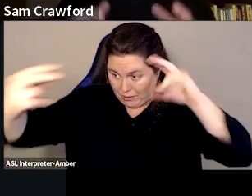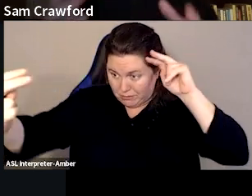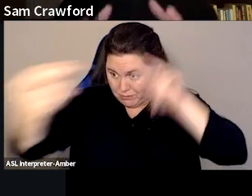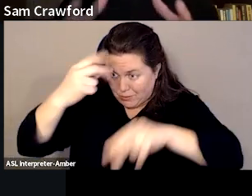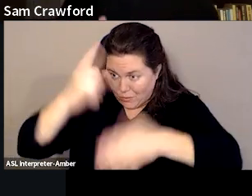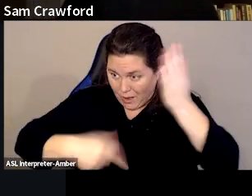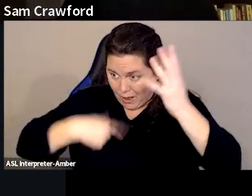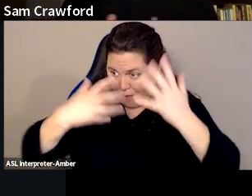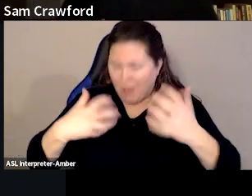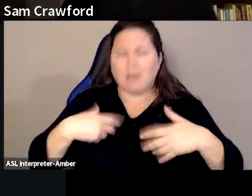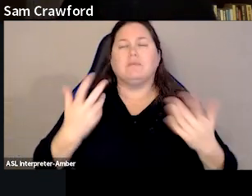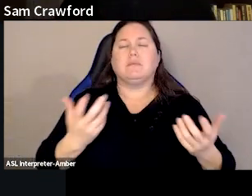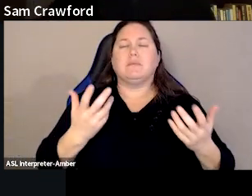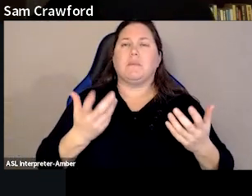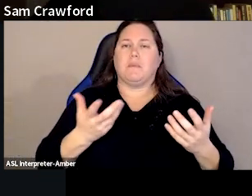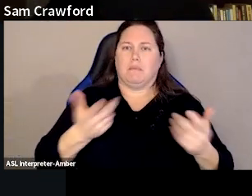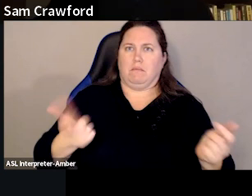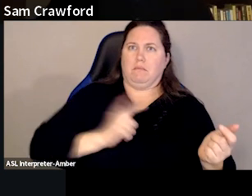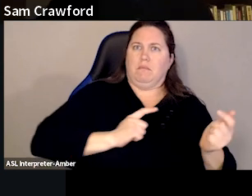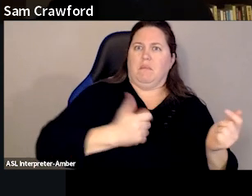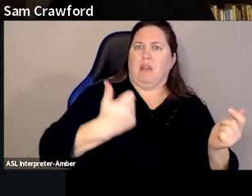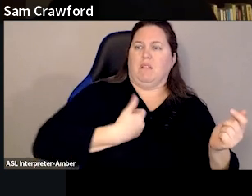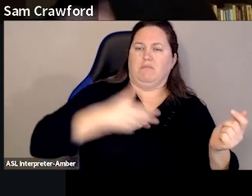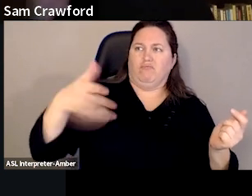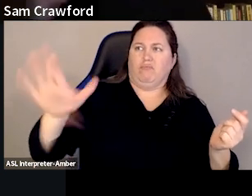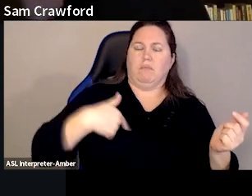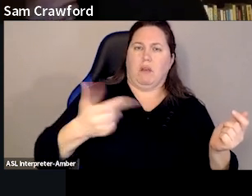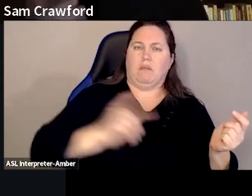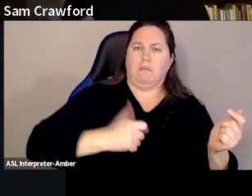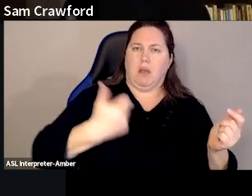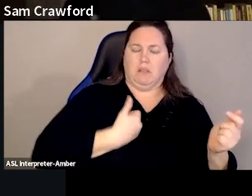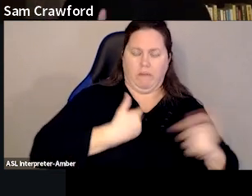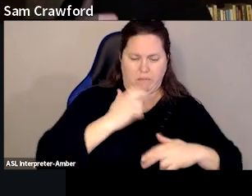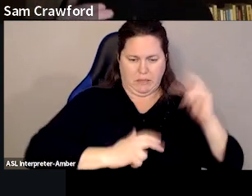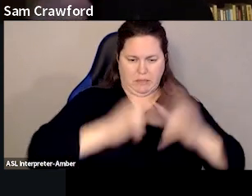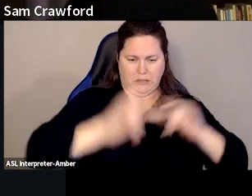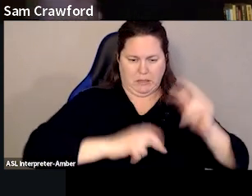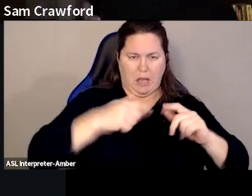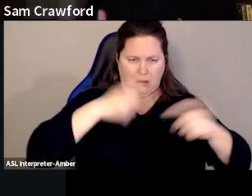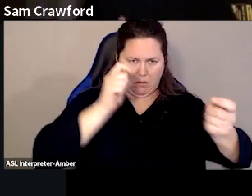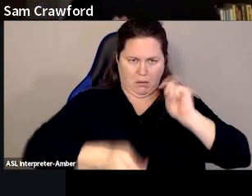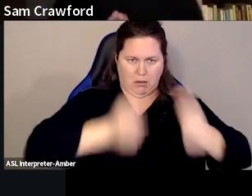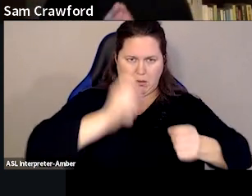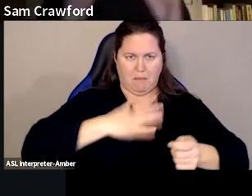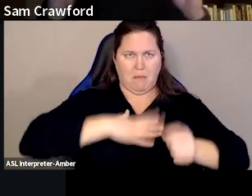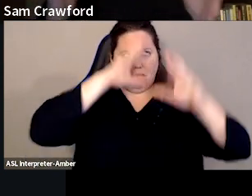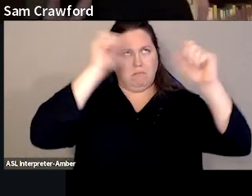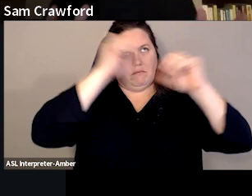out your goals and your visions for your own site. We actually did this with the network site. So the team come to